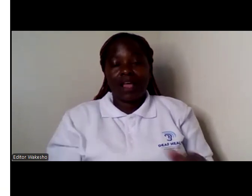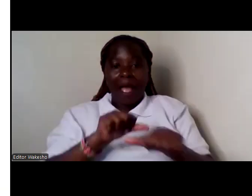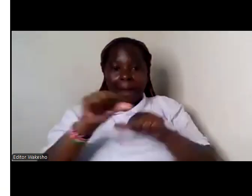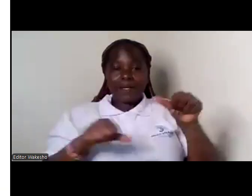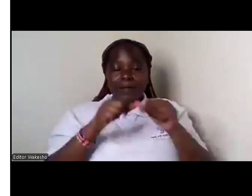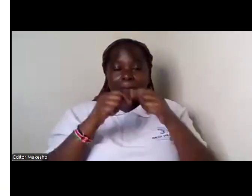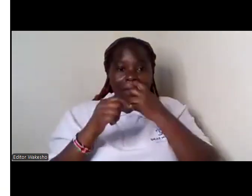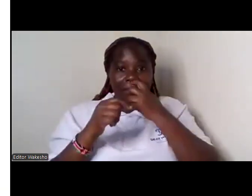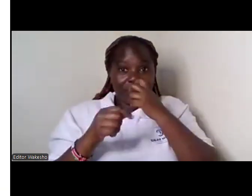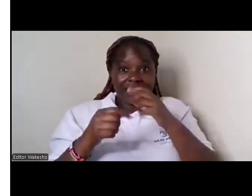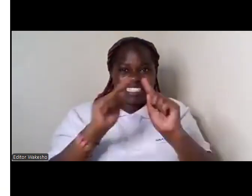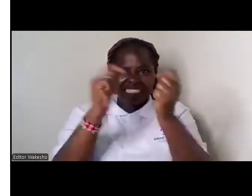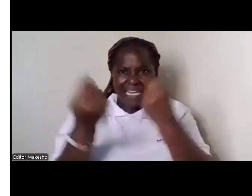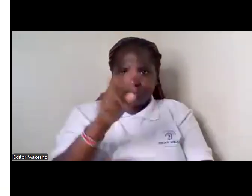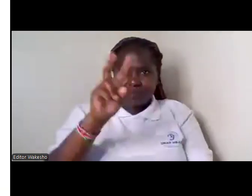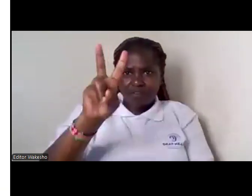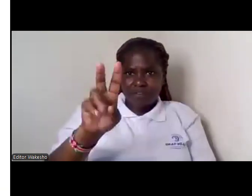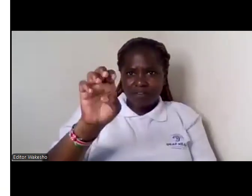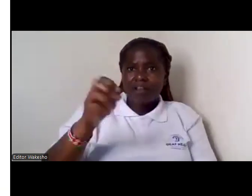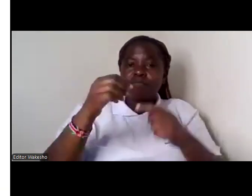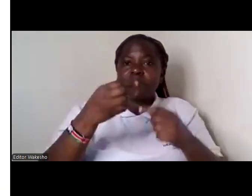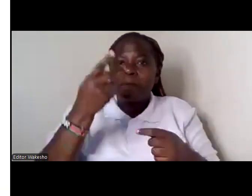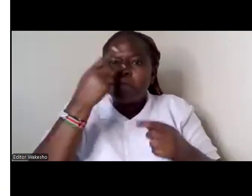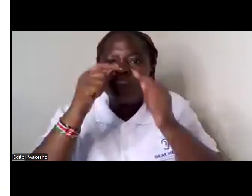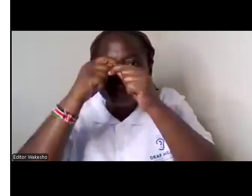I think someone was asking about types of vasectomy.